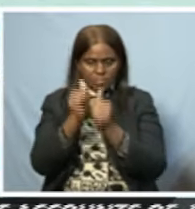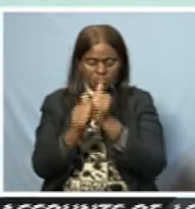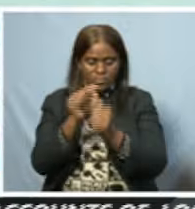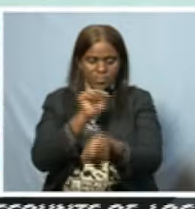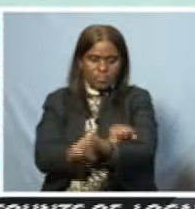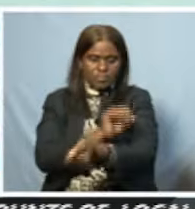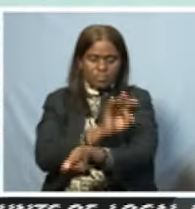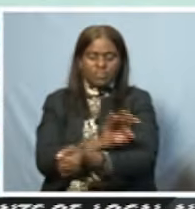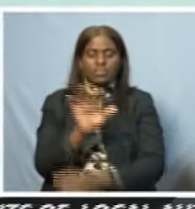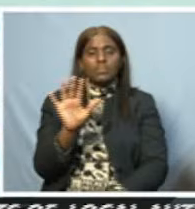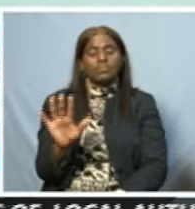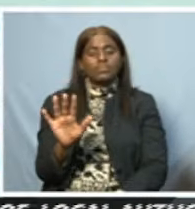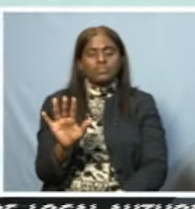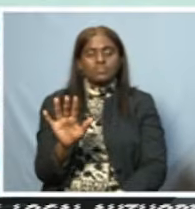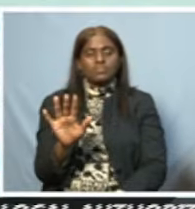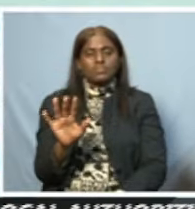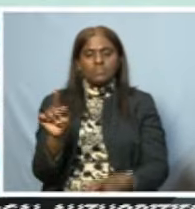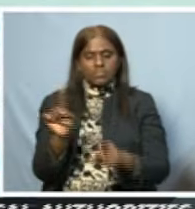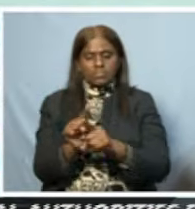is.